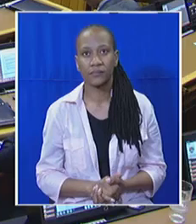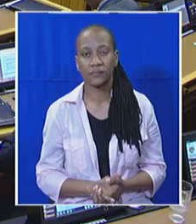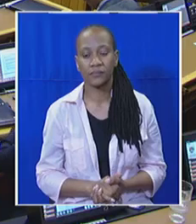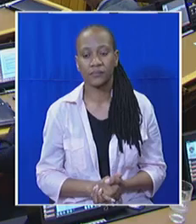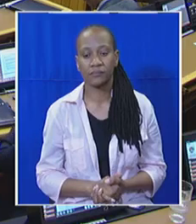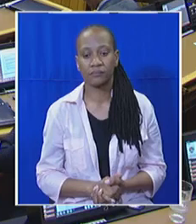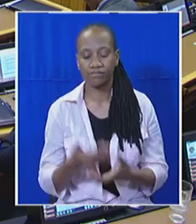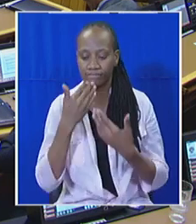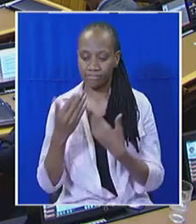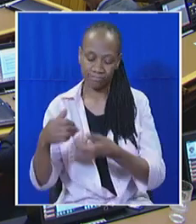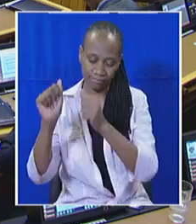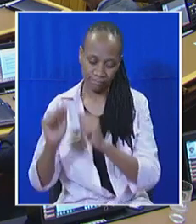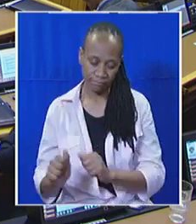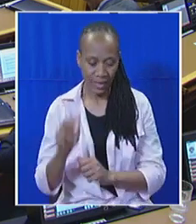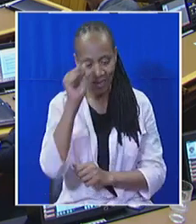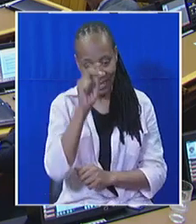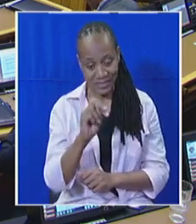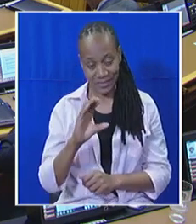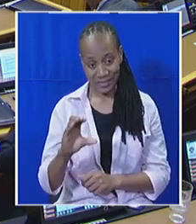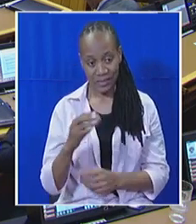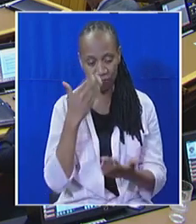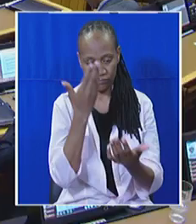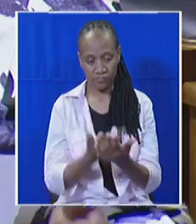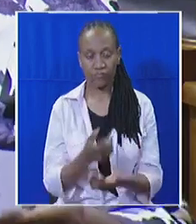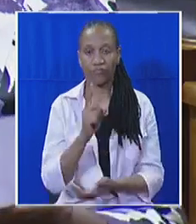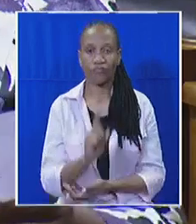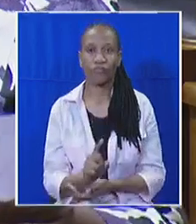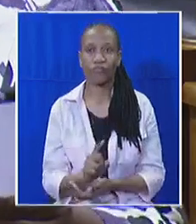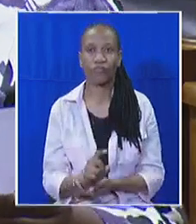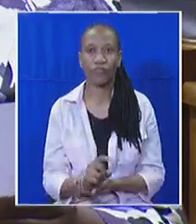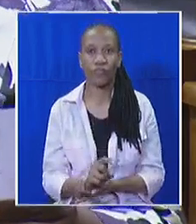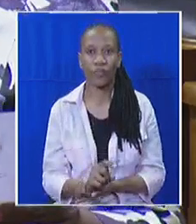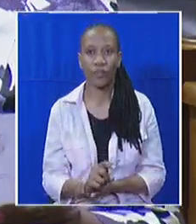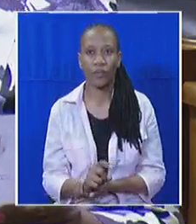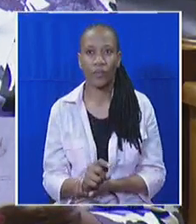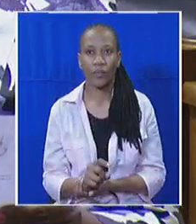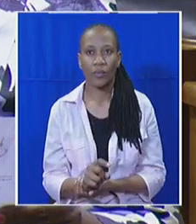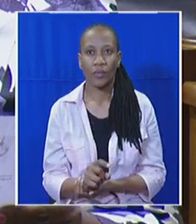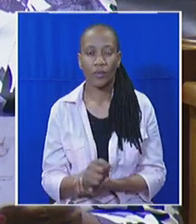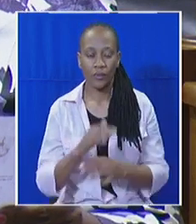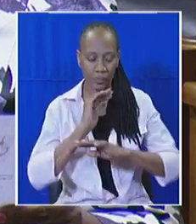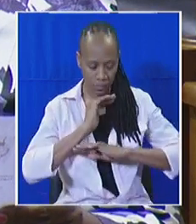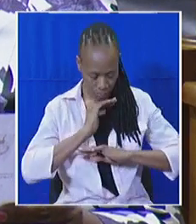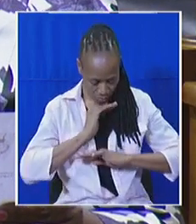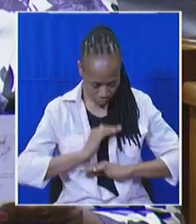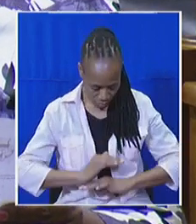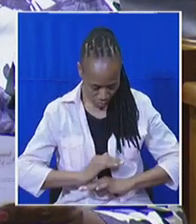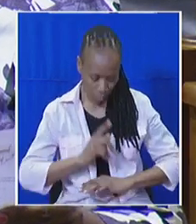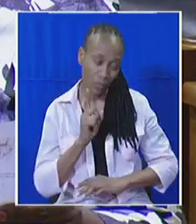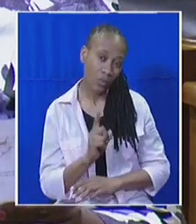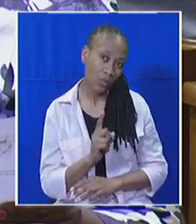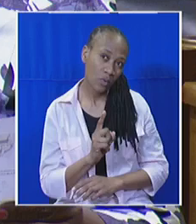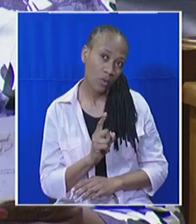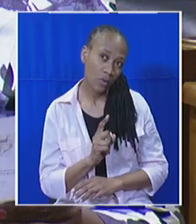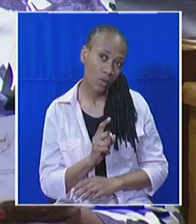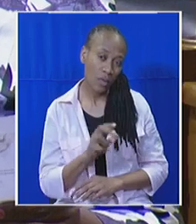Thank you, House Chair. The African National Congress moved without notice that the House notes with sadness the passing on of